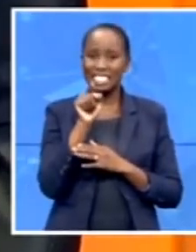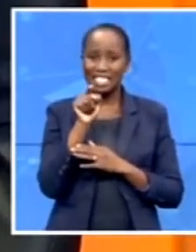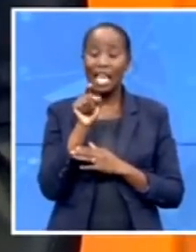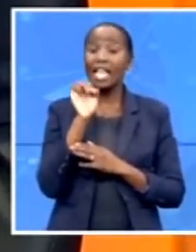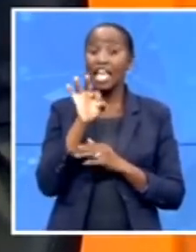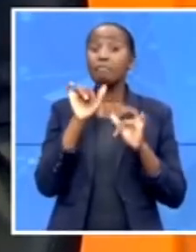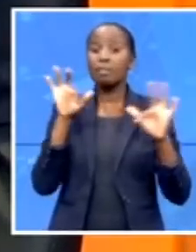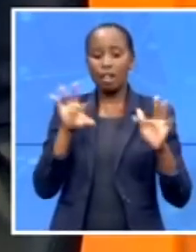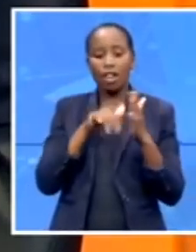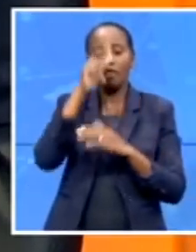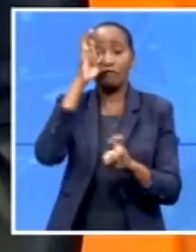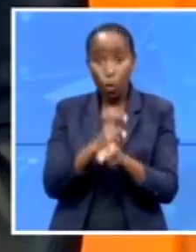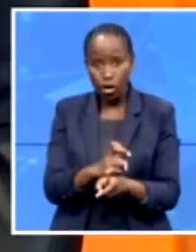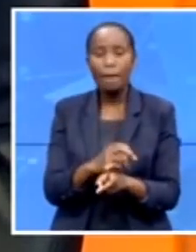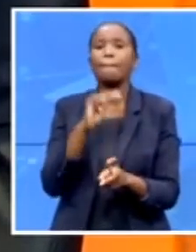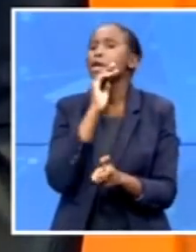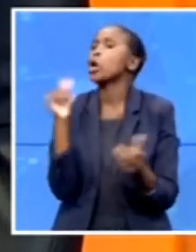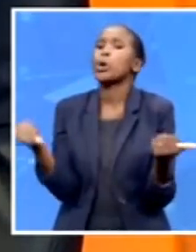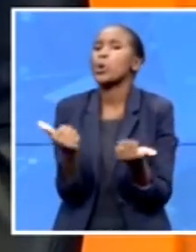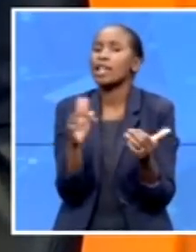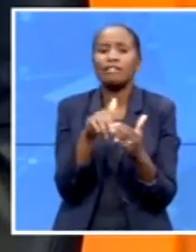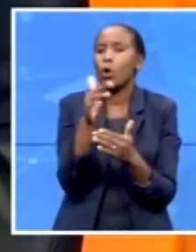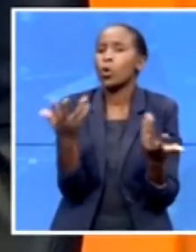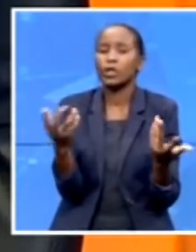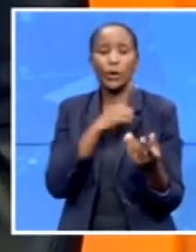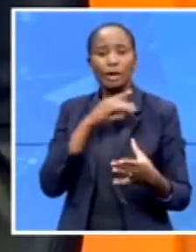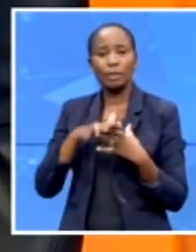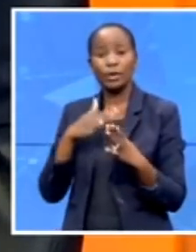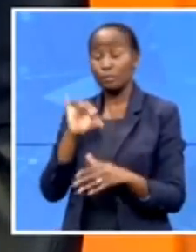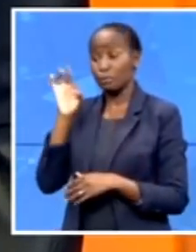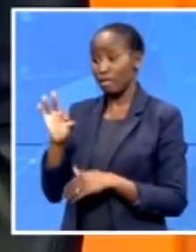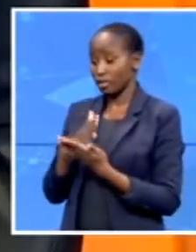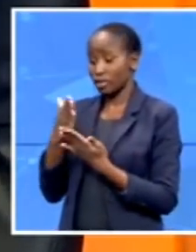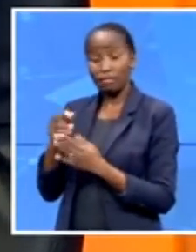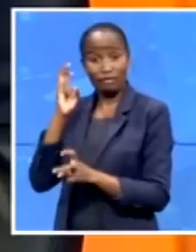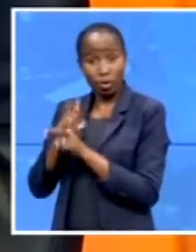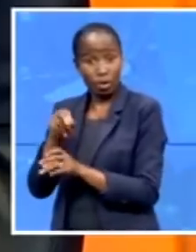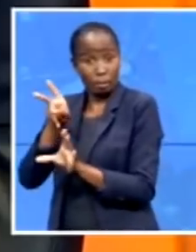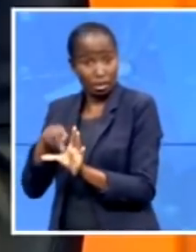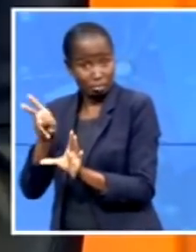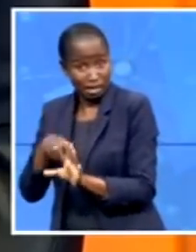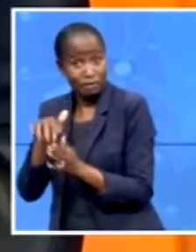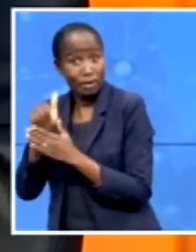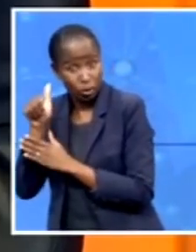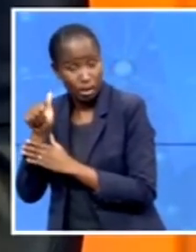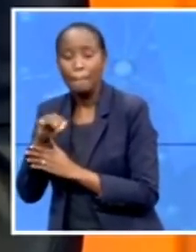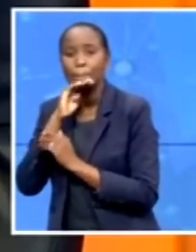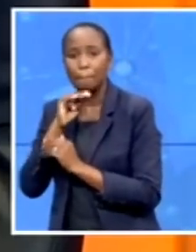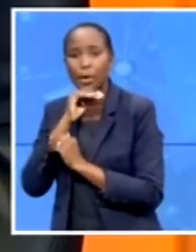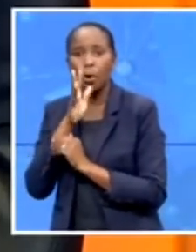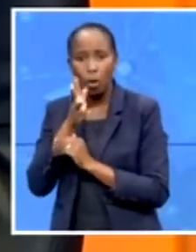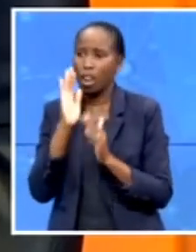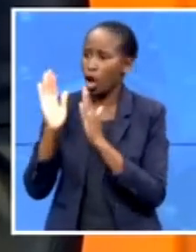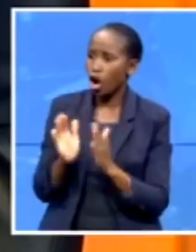to be participating in the actual casting of a vote, but that they're going to be organized and protest in the manner that they're doing, they're sending